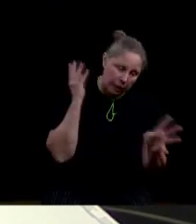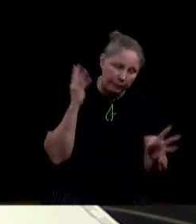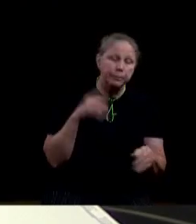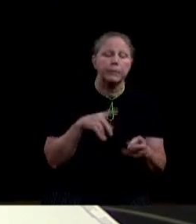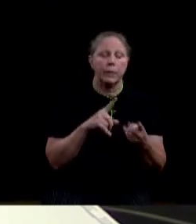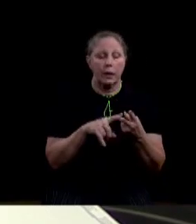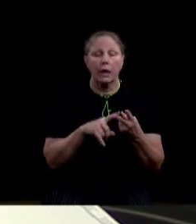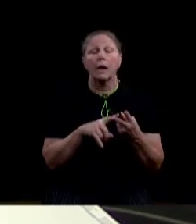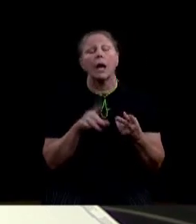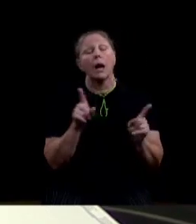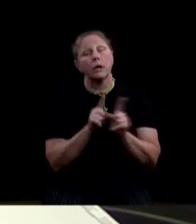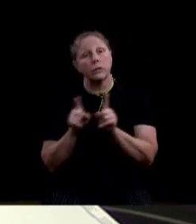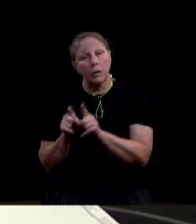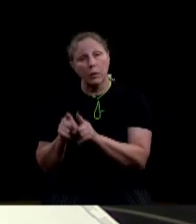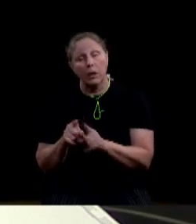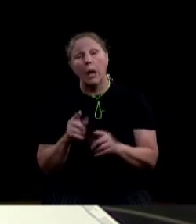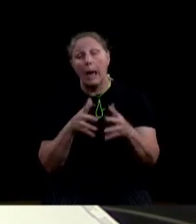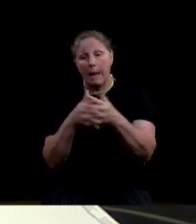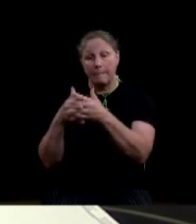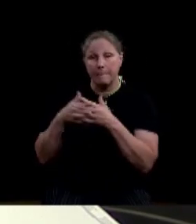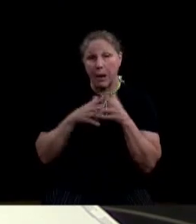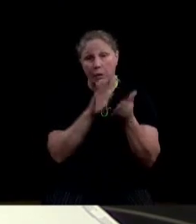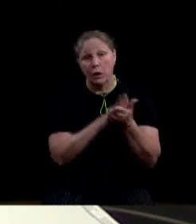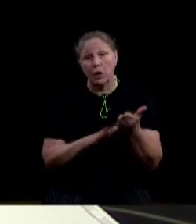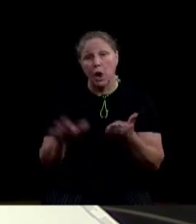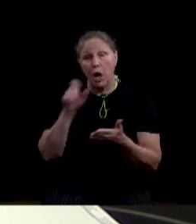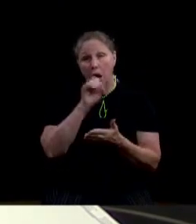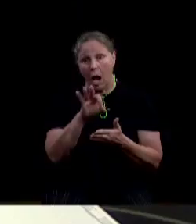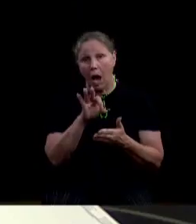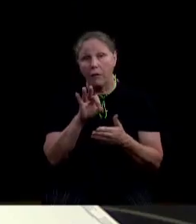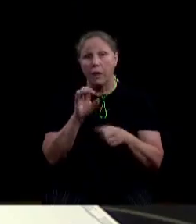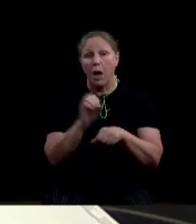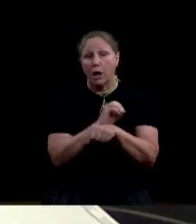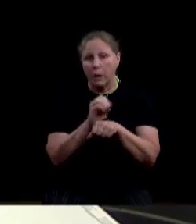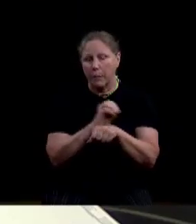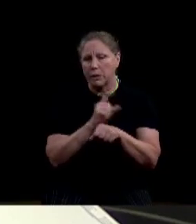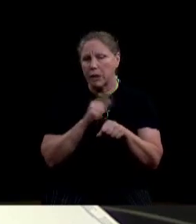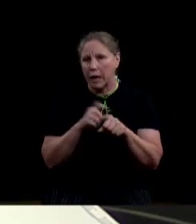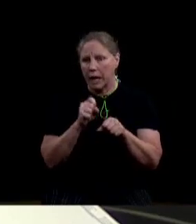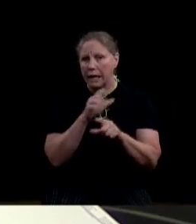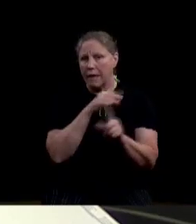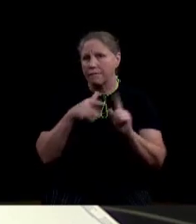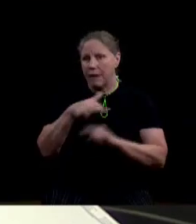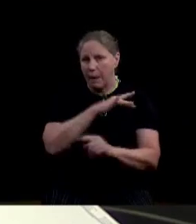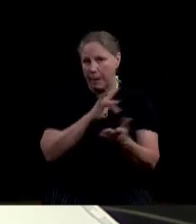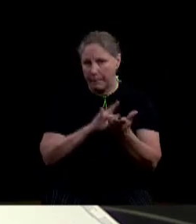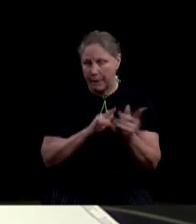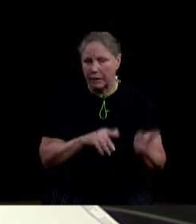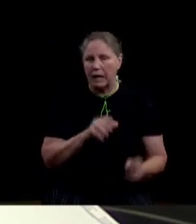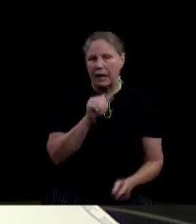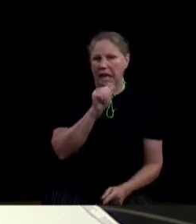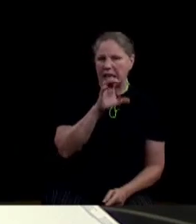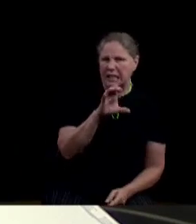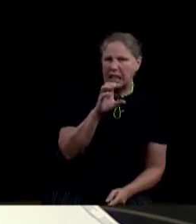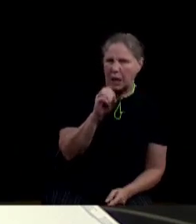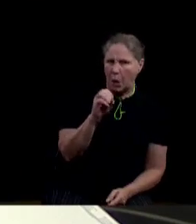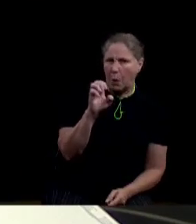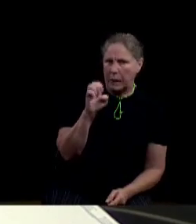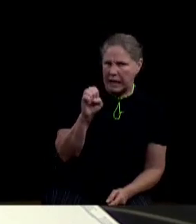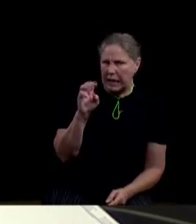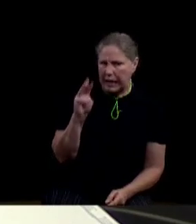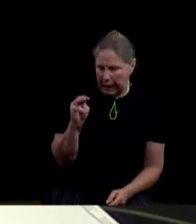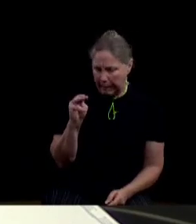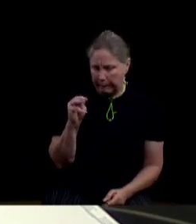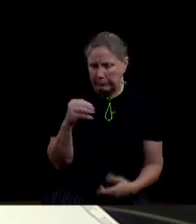of Occupational and Environmental Medicine, the ACOEM, encourages the use of face